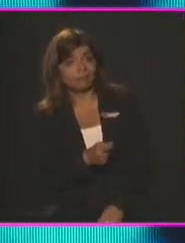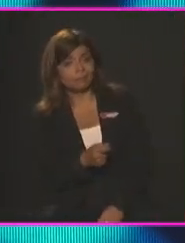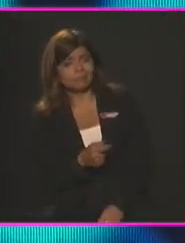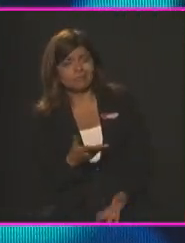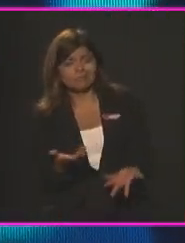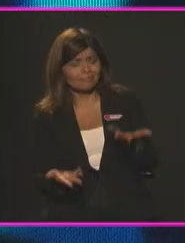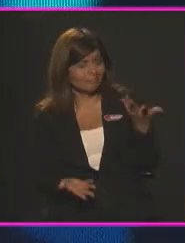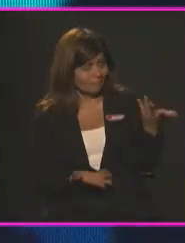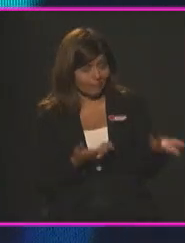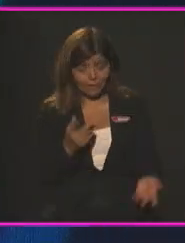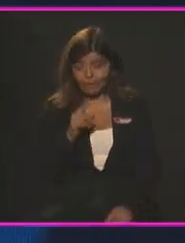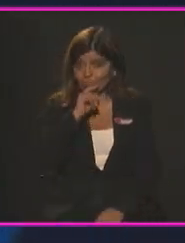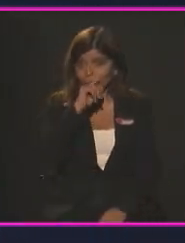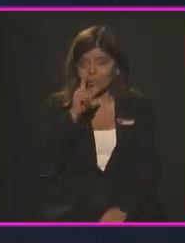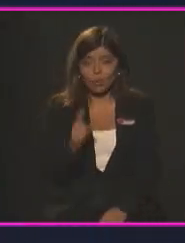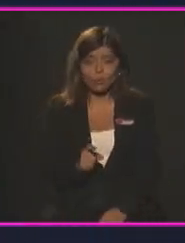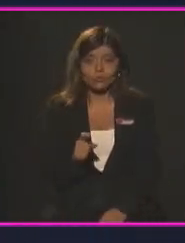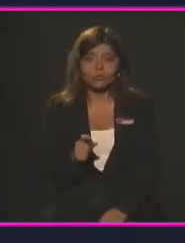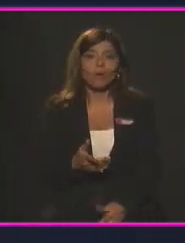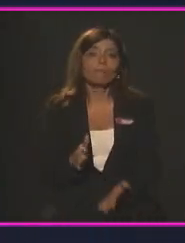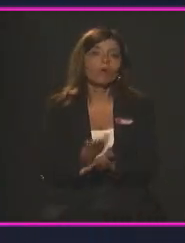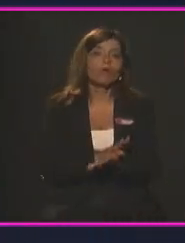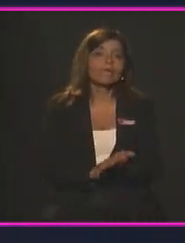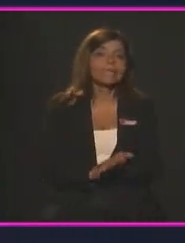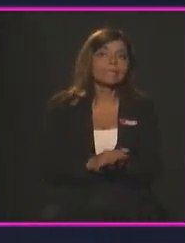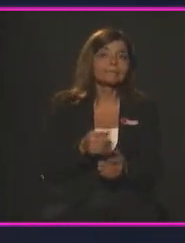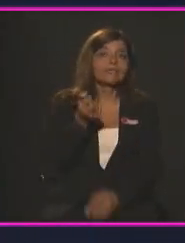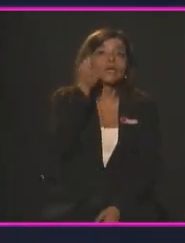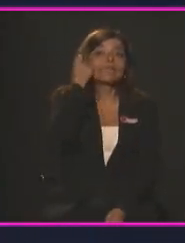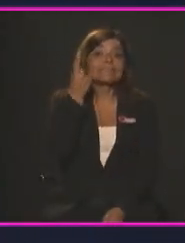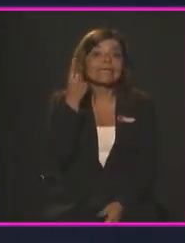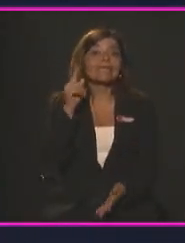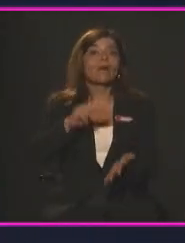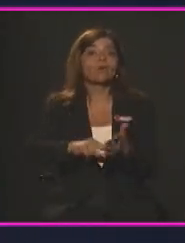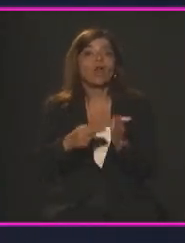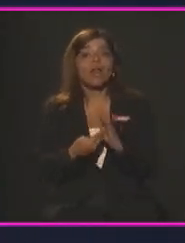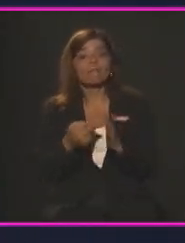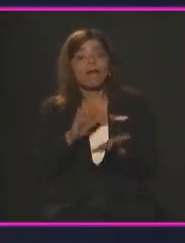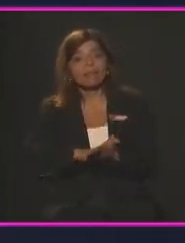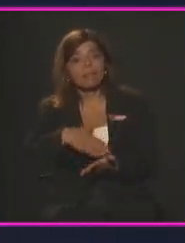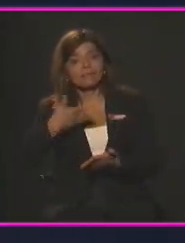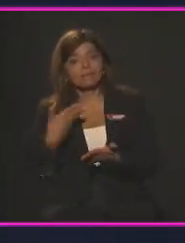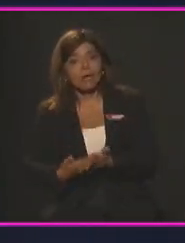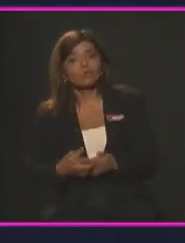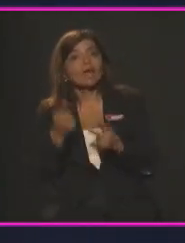keys to this critical health problem somewhere completely different where we haven't looked yet?